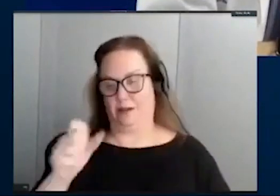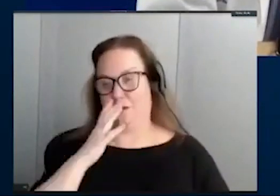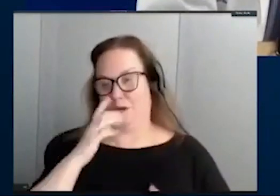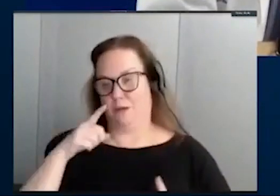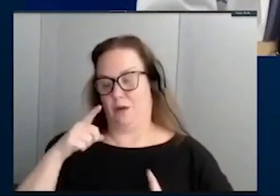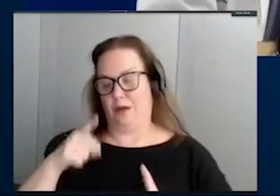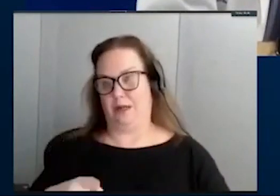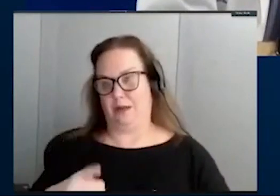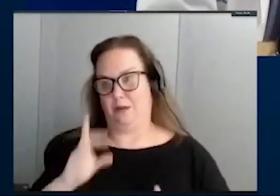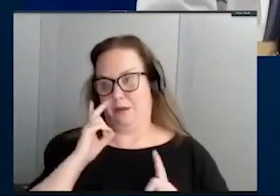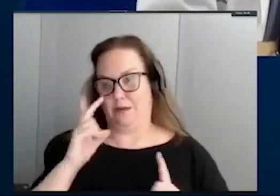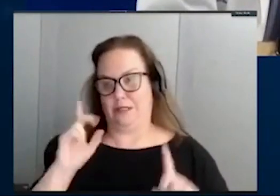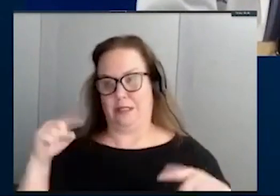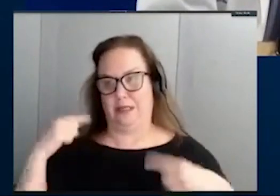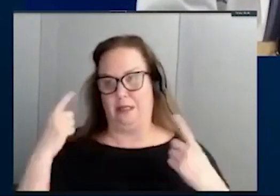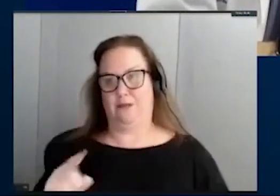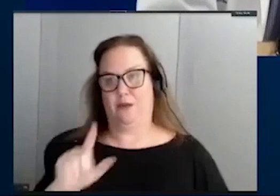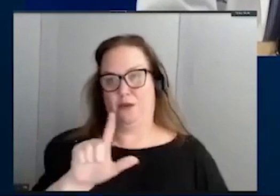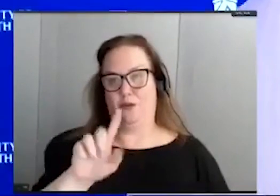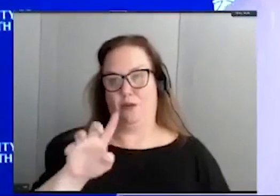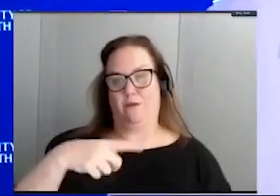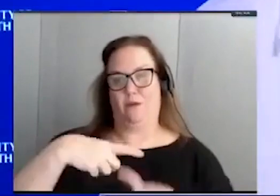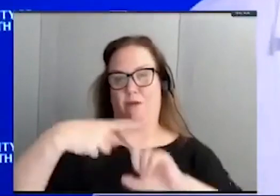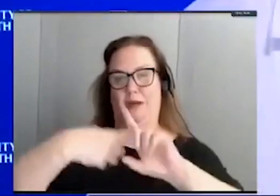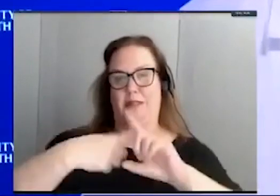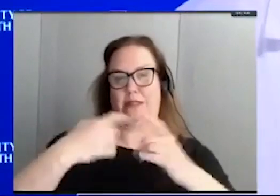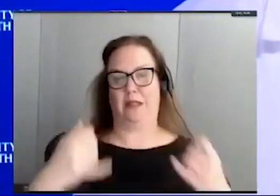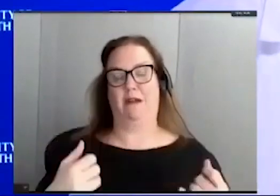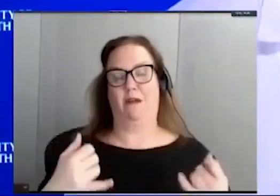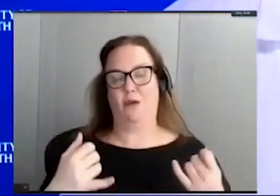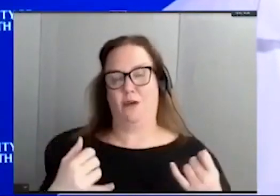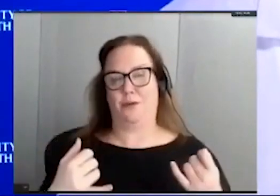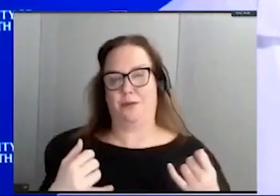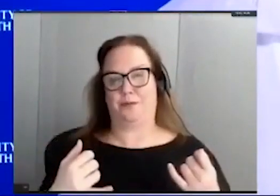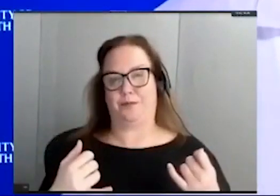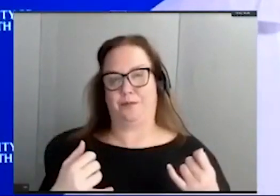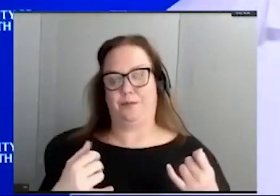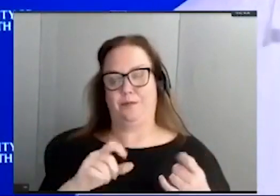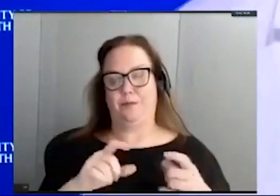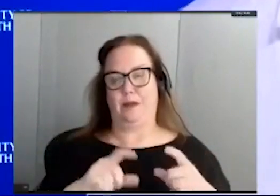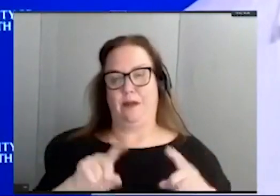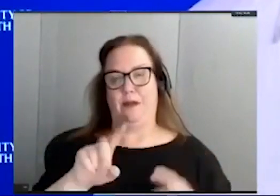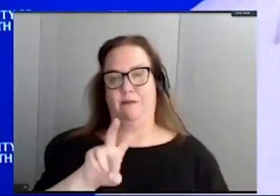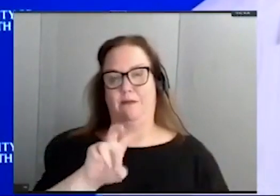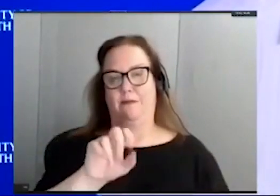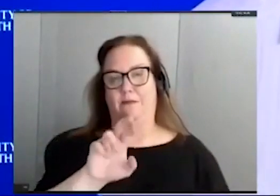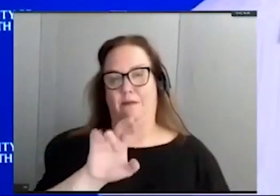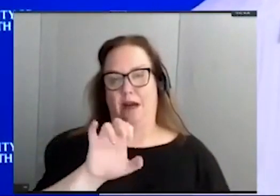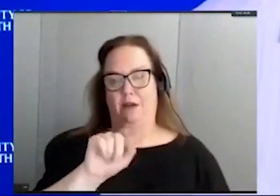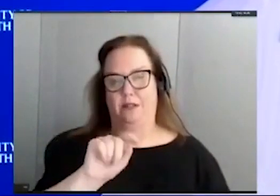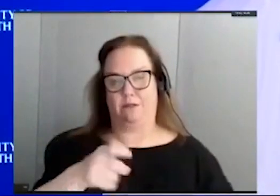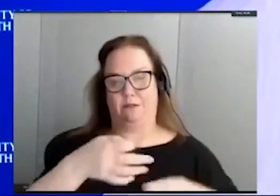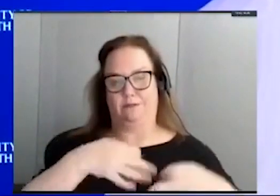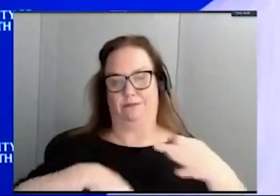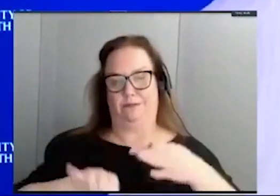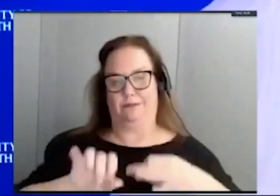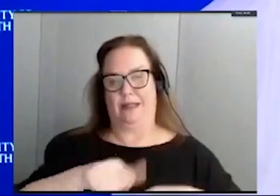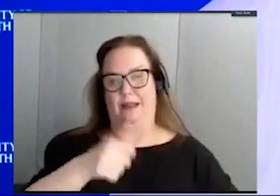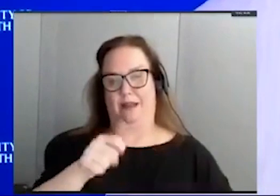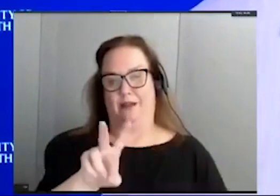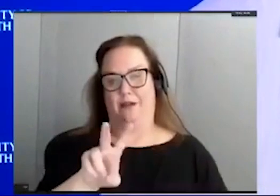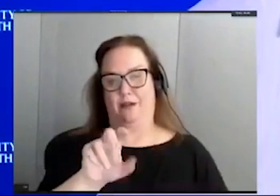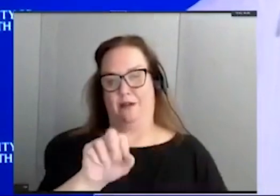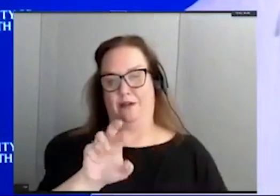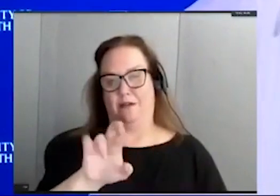past 24 months now is that certain variants will come in and displace the other variants. I think that will continue. We